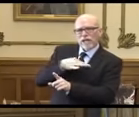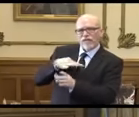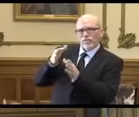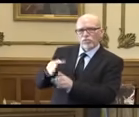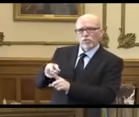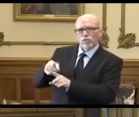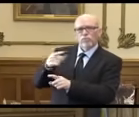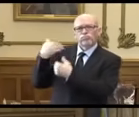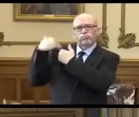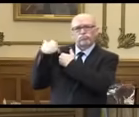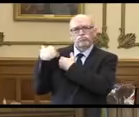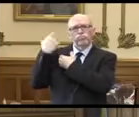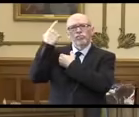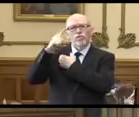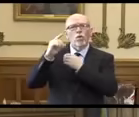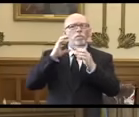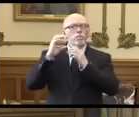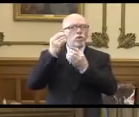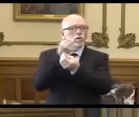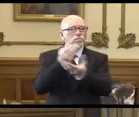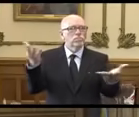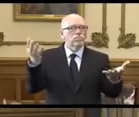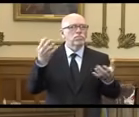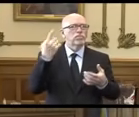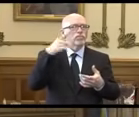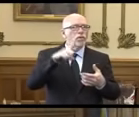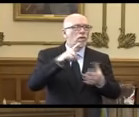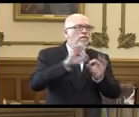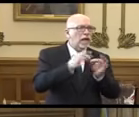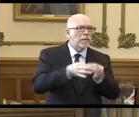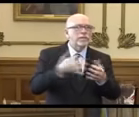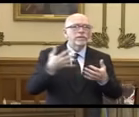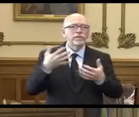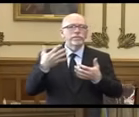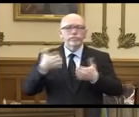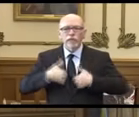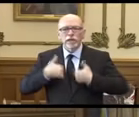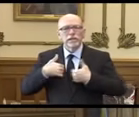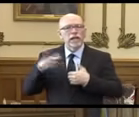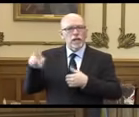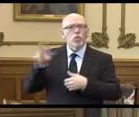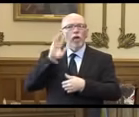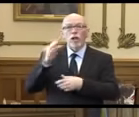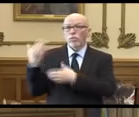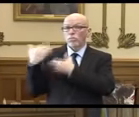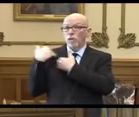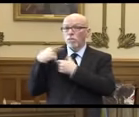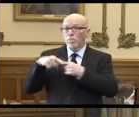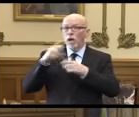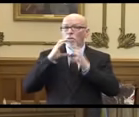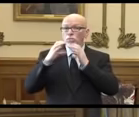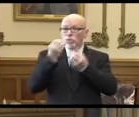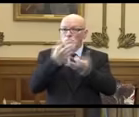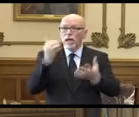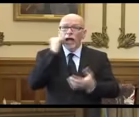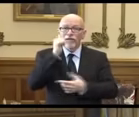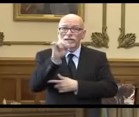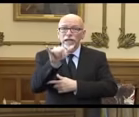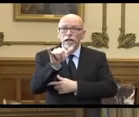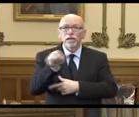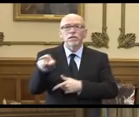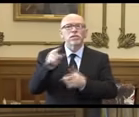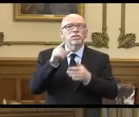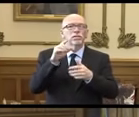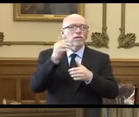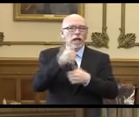communication, and that this will occur daily, and it's to inform both the residents and their designated